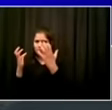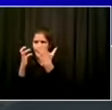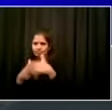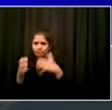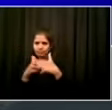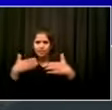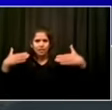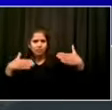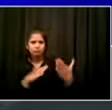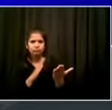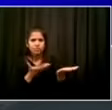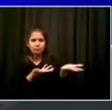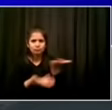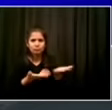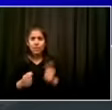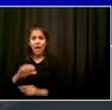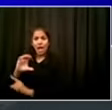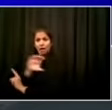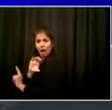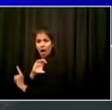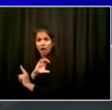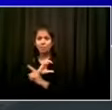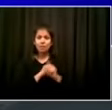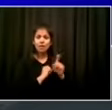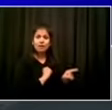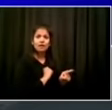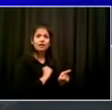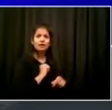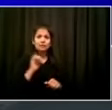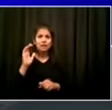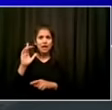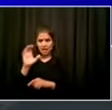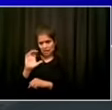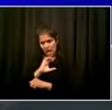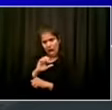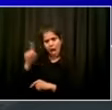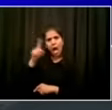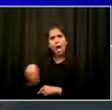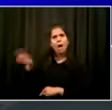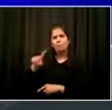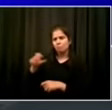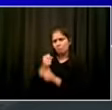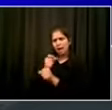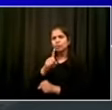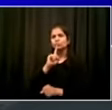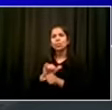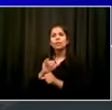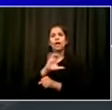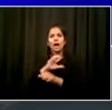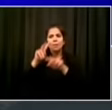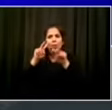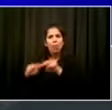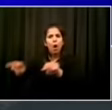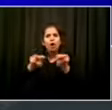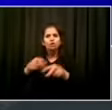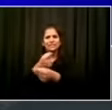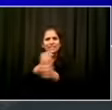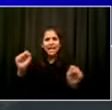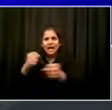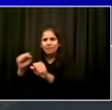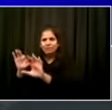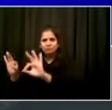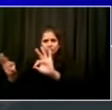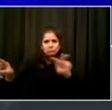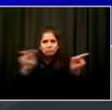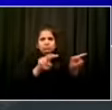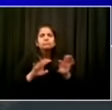the second point, something we've talked about for a long time, we finally see action on. You know, for years, I have said we could do so much